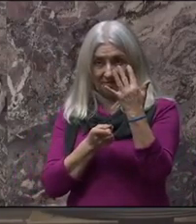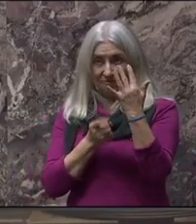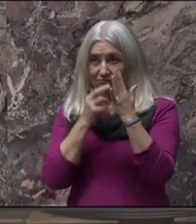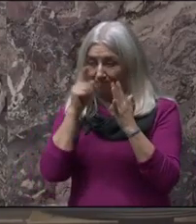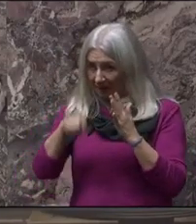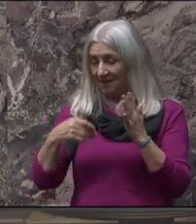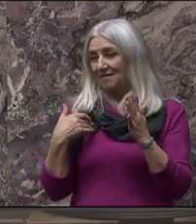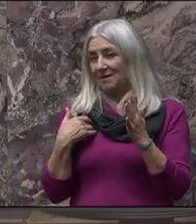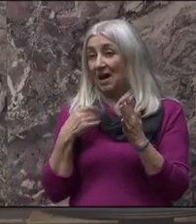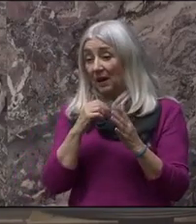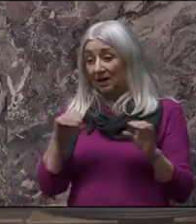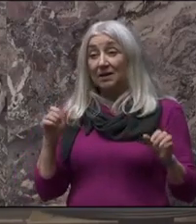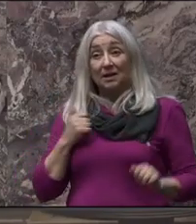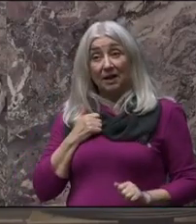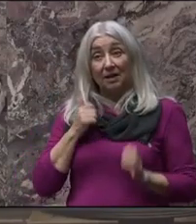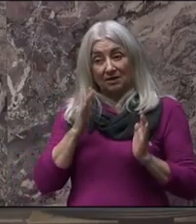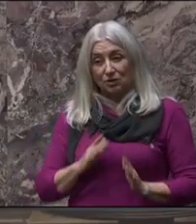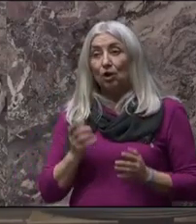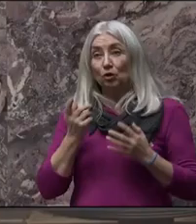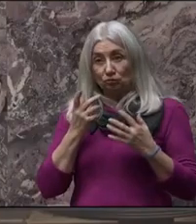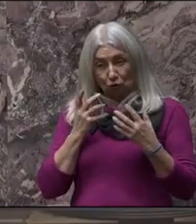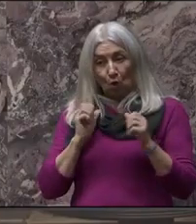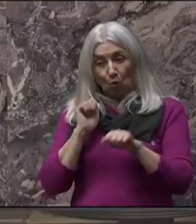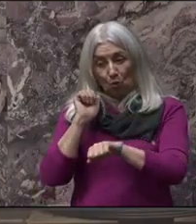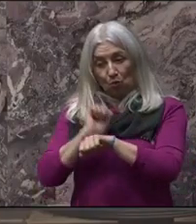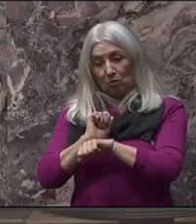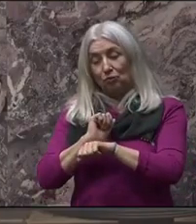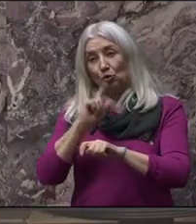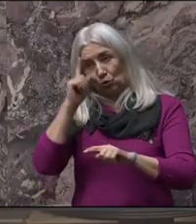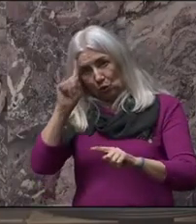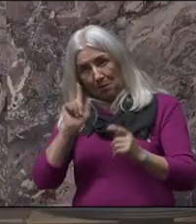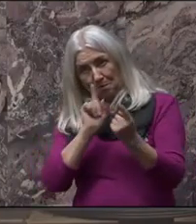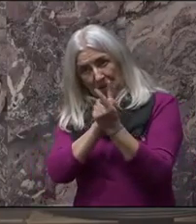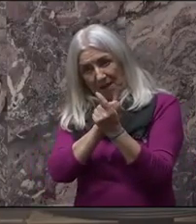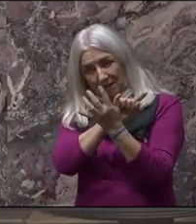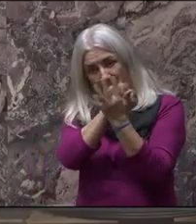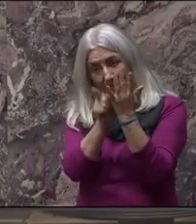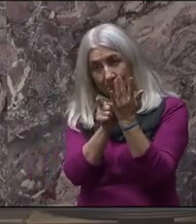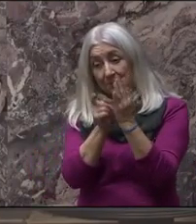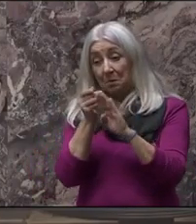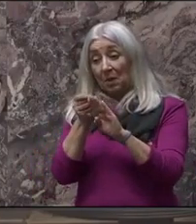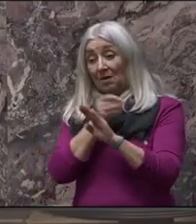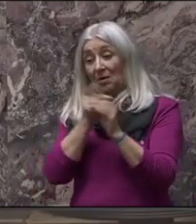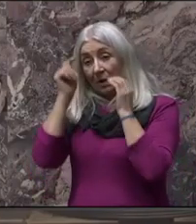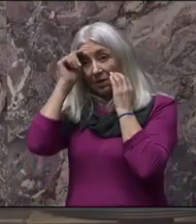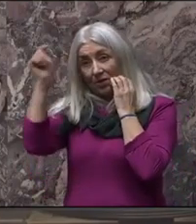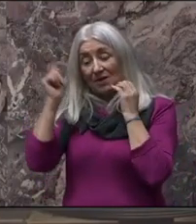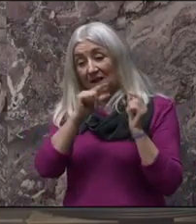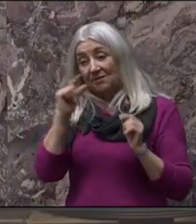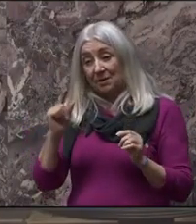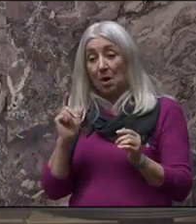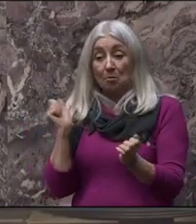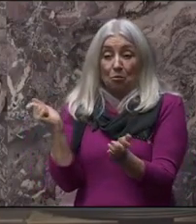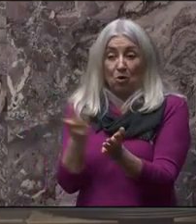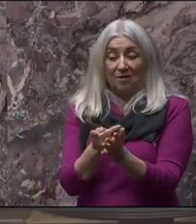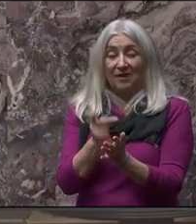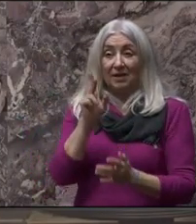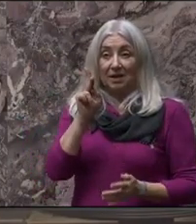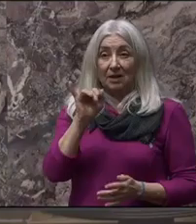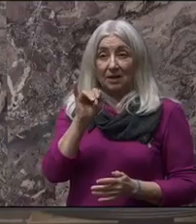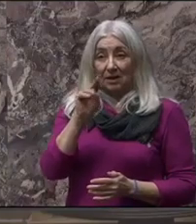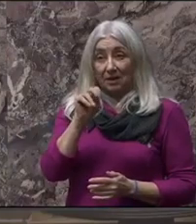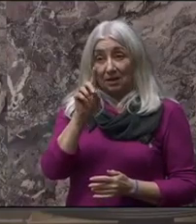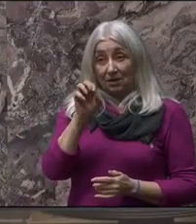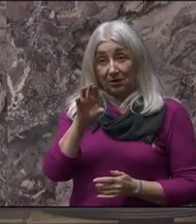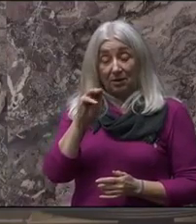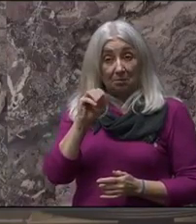actions to satisfy each condition. Before the Trudeau government approved the Kinder Morgan project, they took